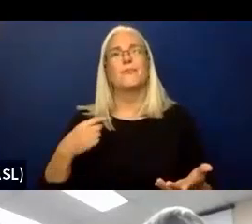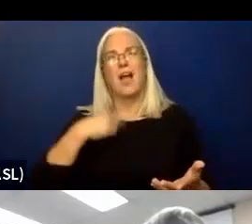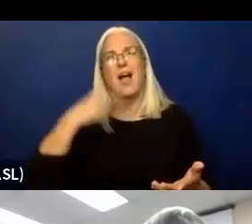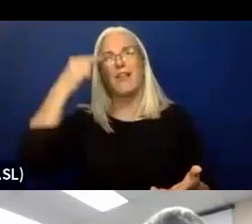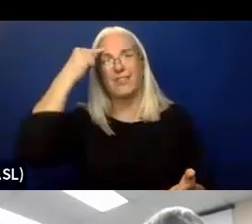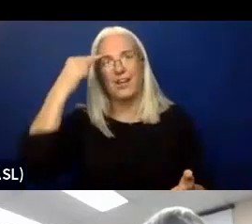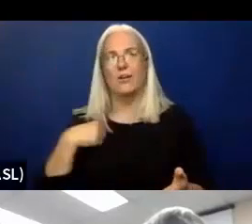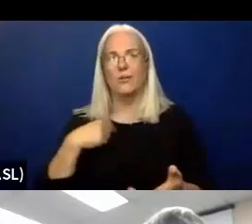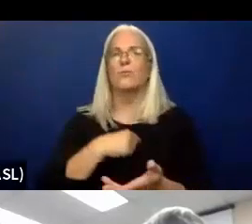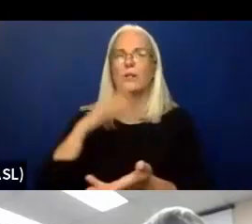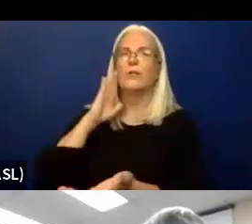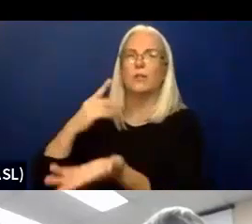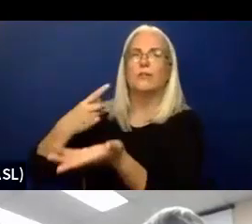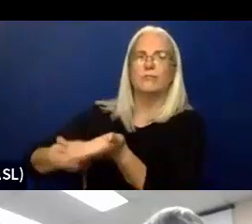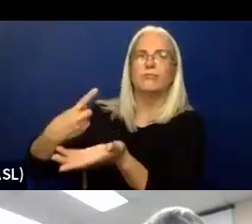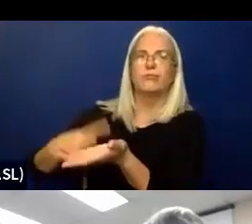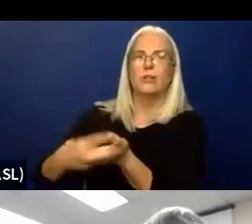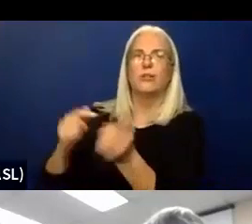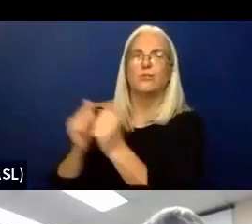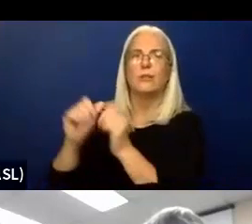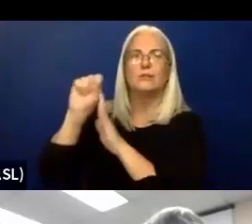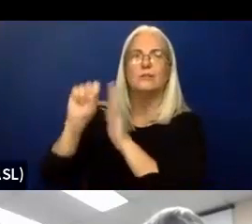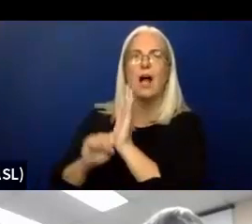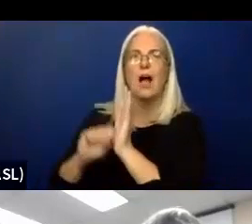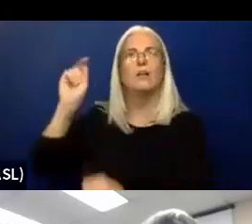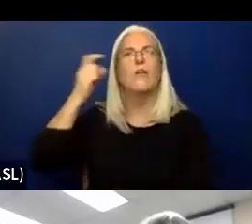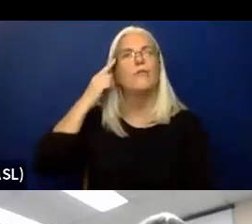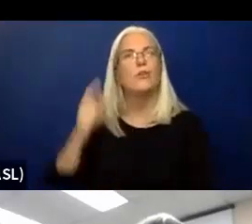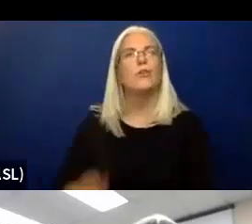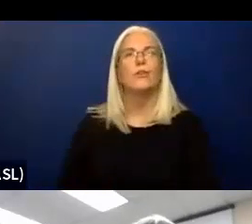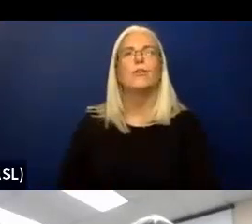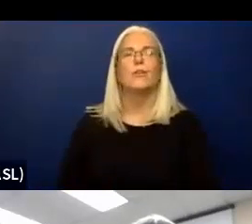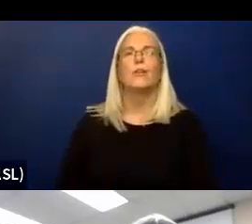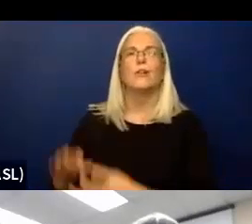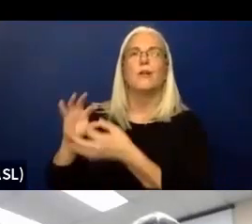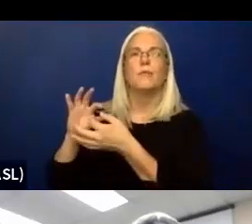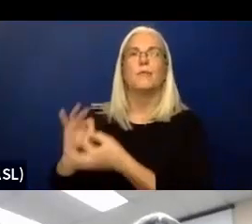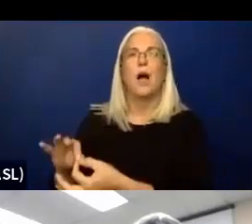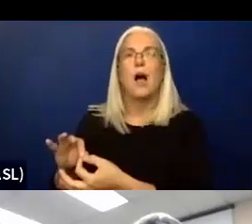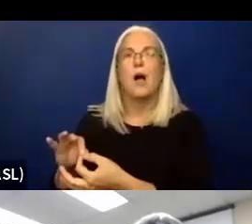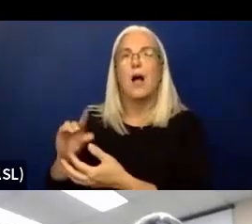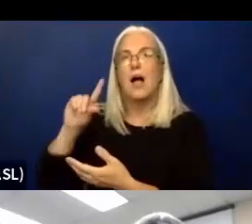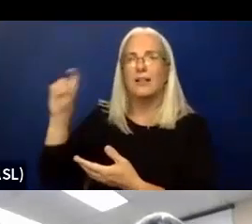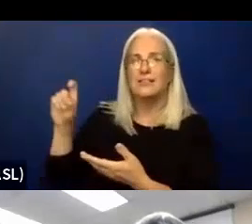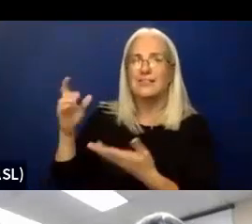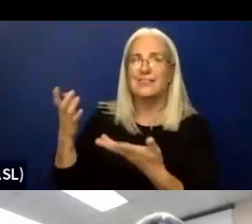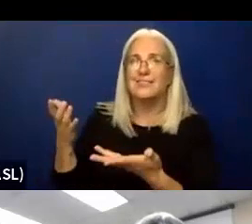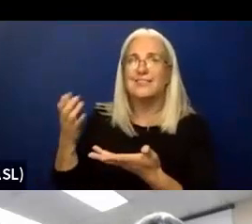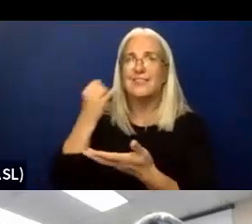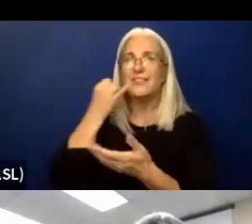the potential or asking if some indoor dining, that sort of thing, could be